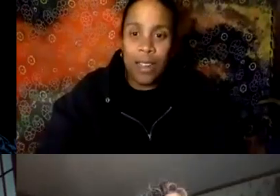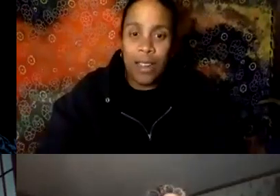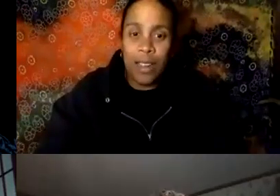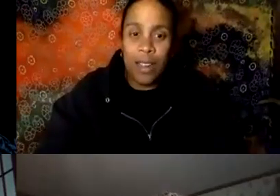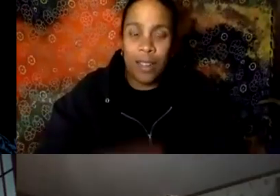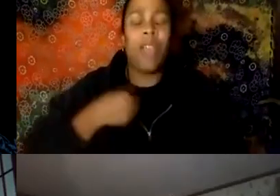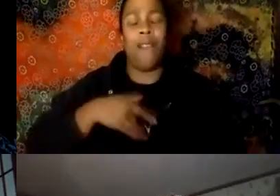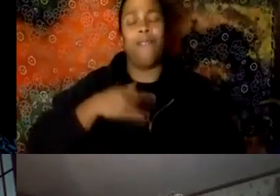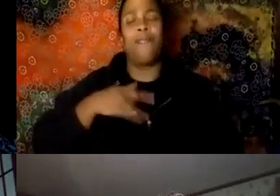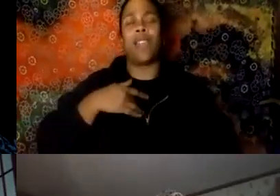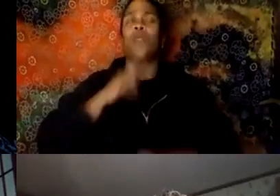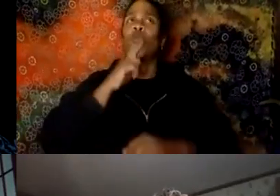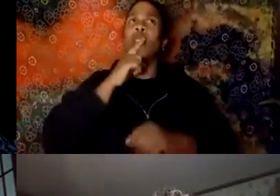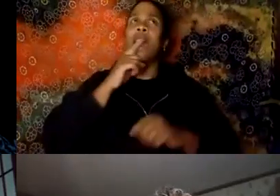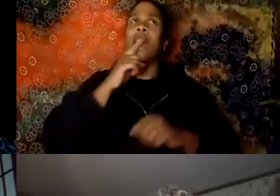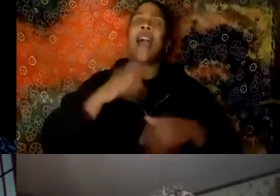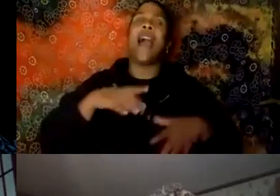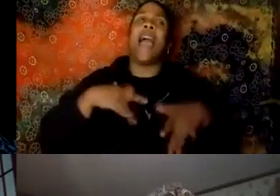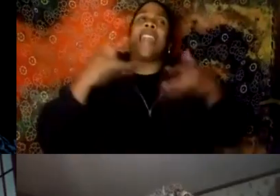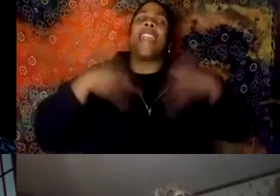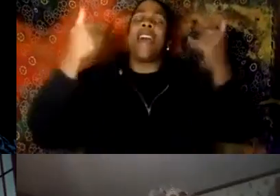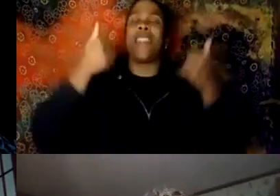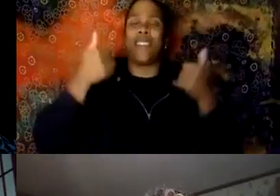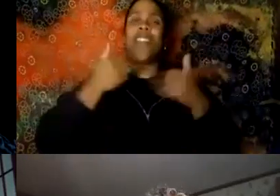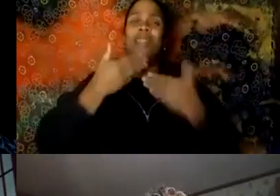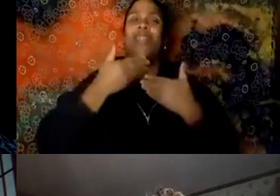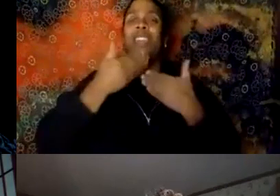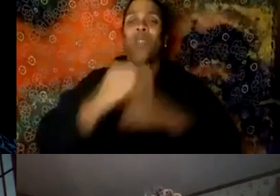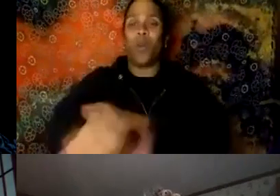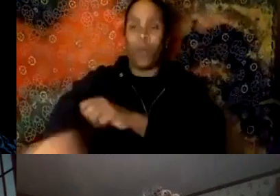lighter about this whole thing now. So thank you so much.